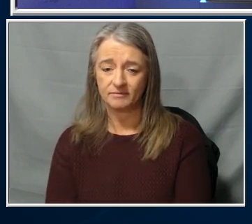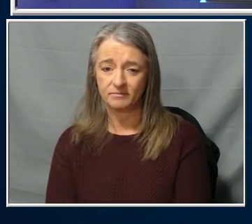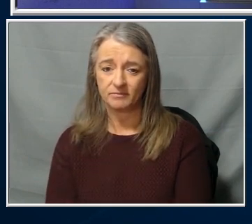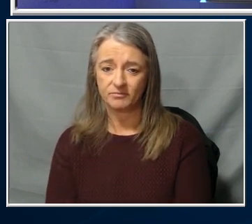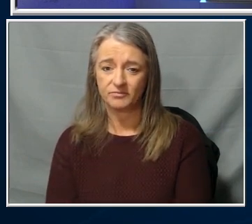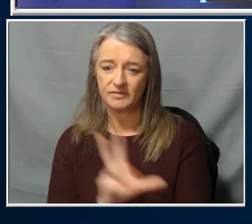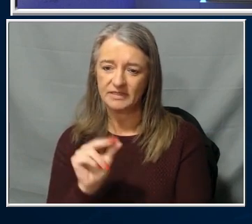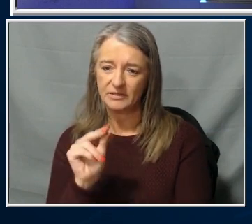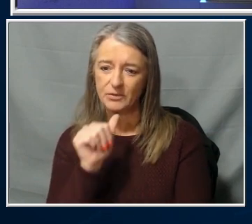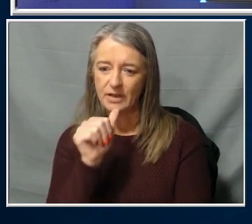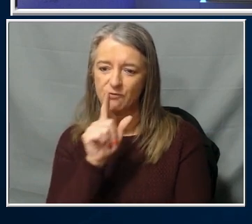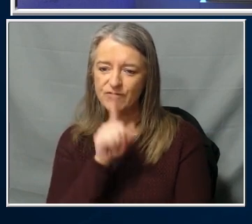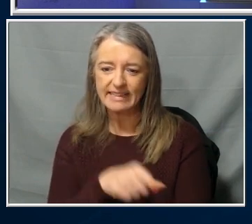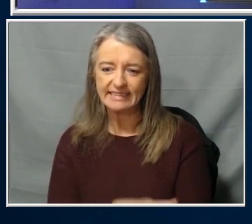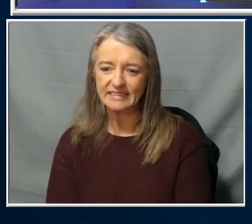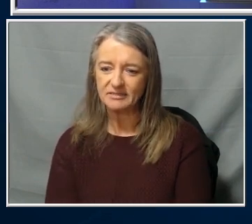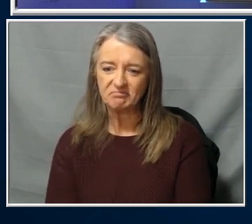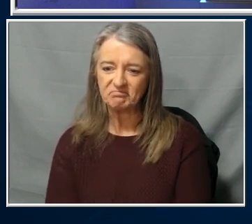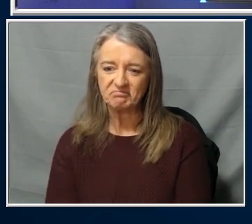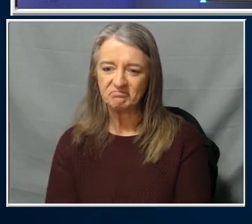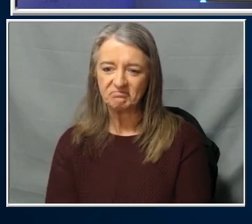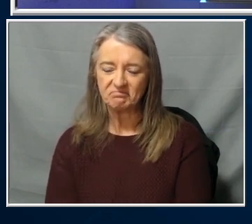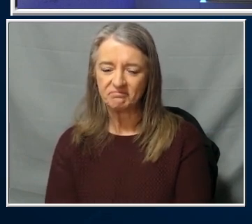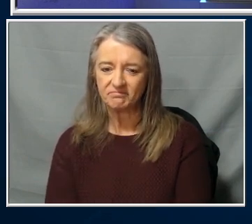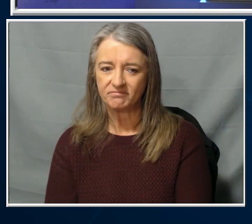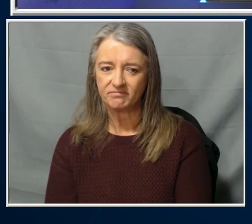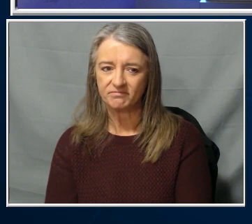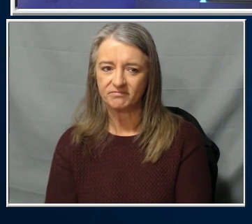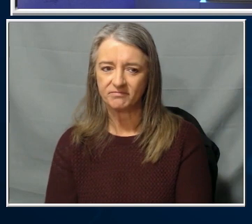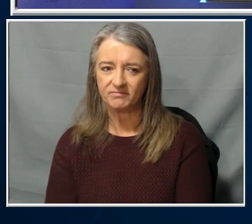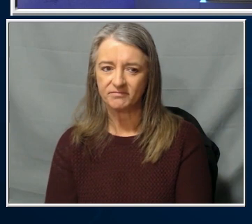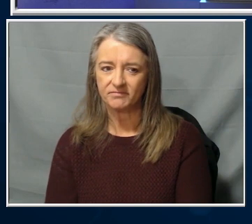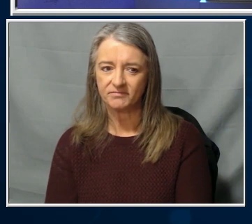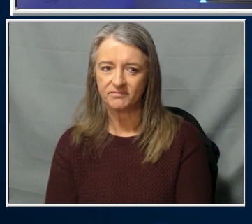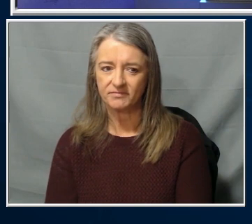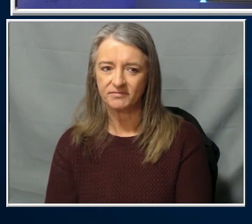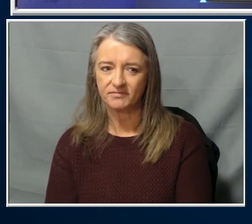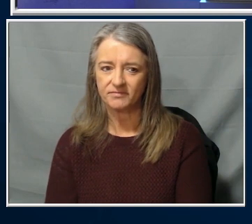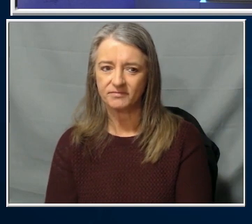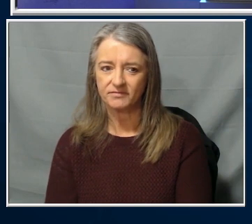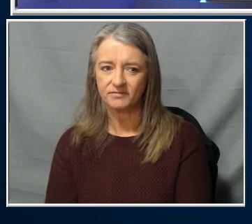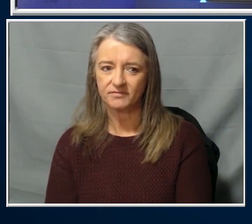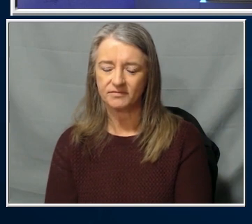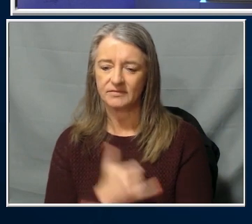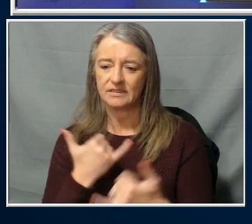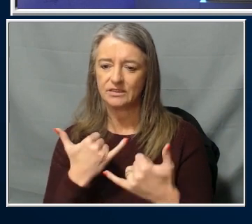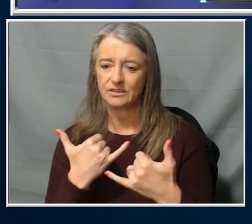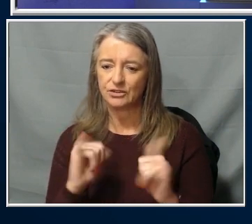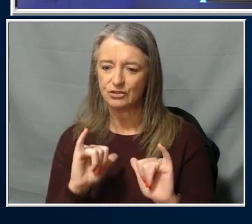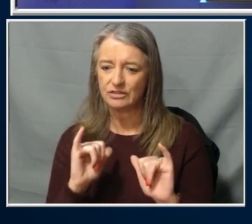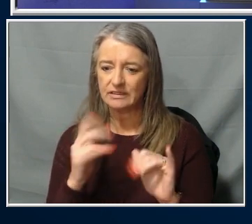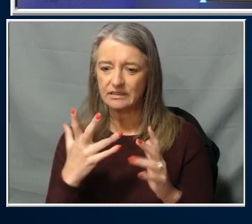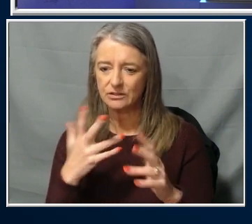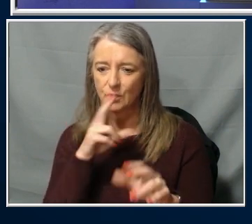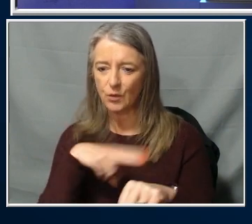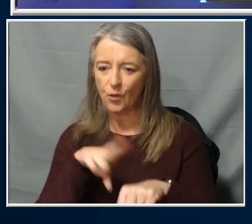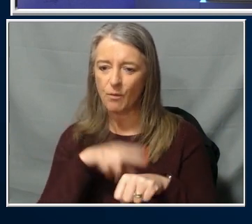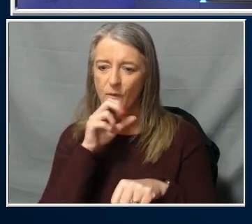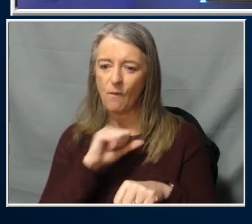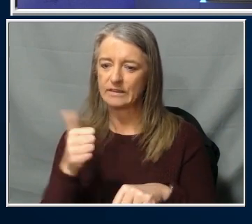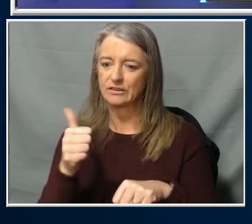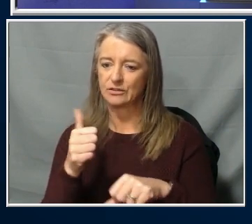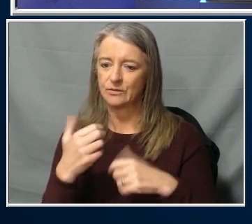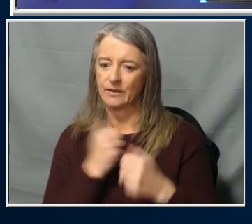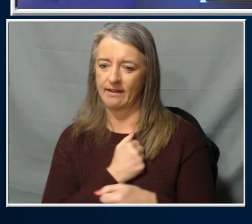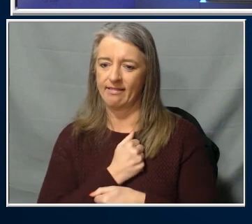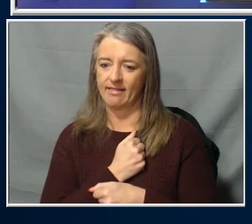No. Not really. Yeah, because you're just kind of a normal 10-year-old now, and we love that. That's why we